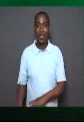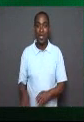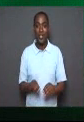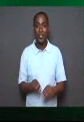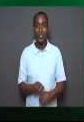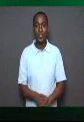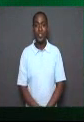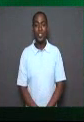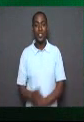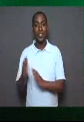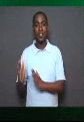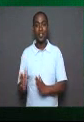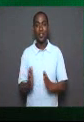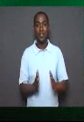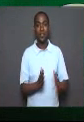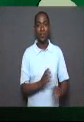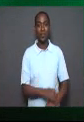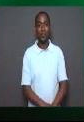Students, let's get ready.